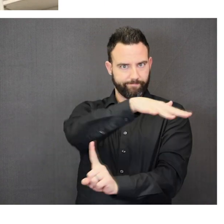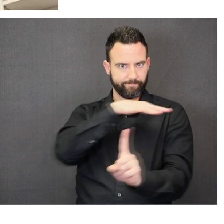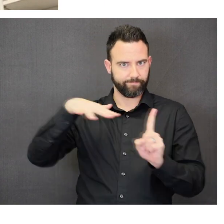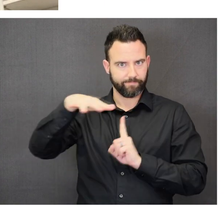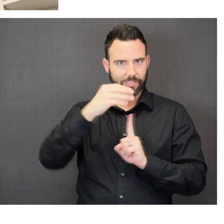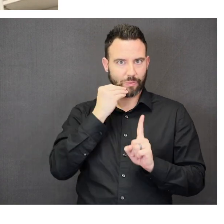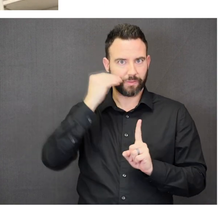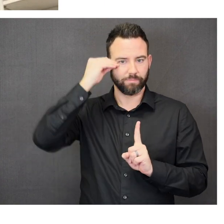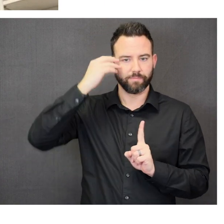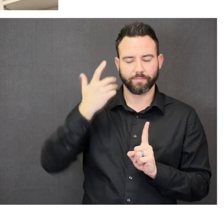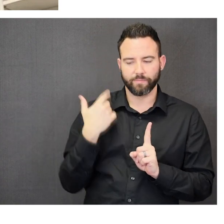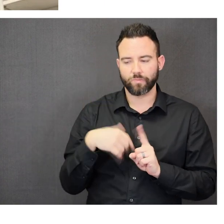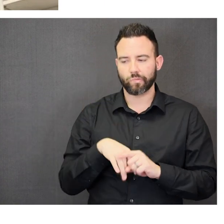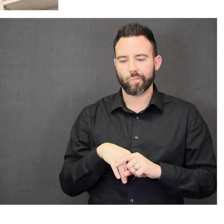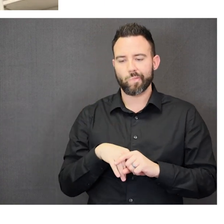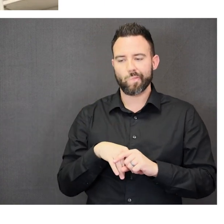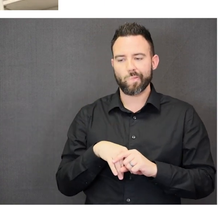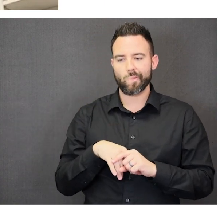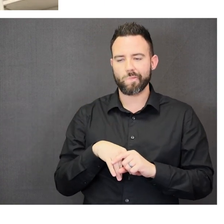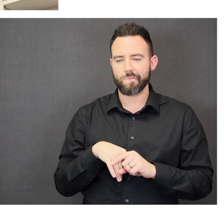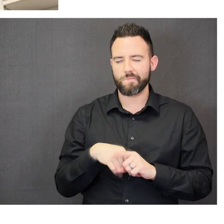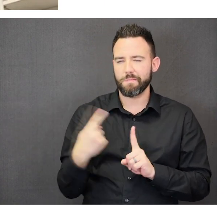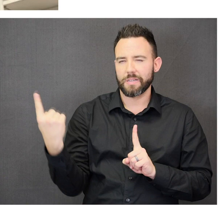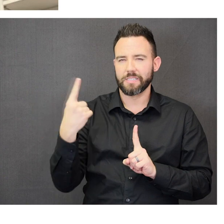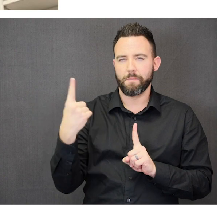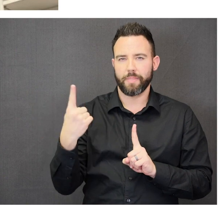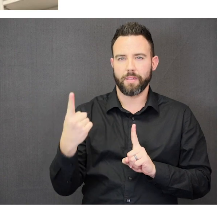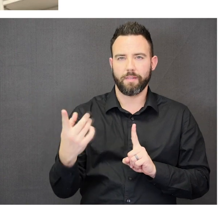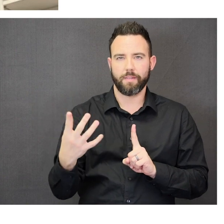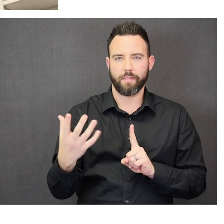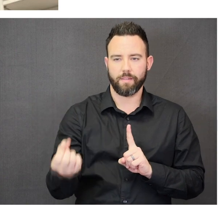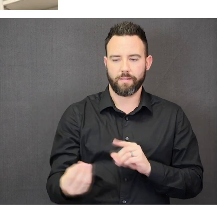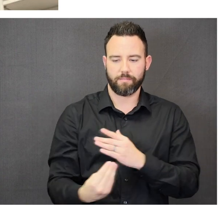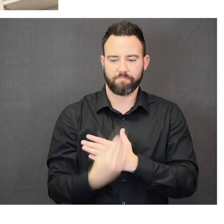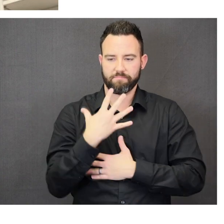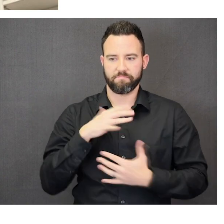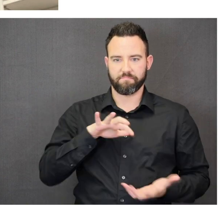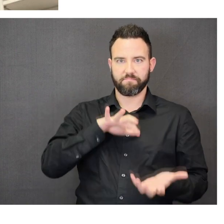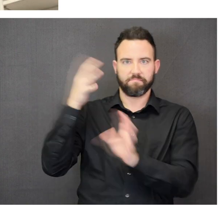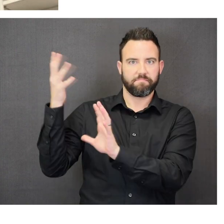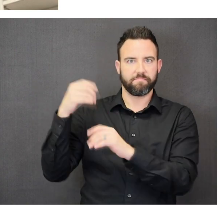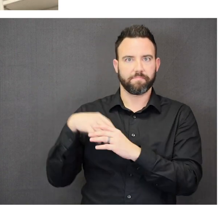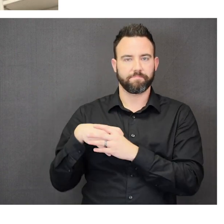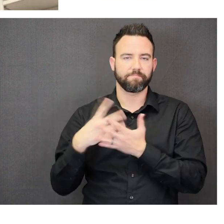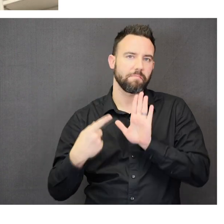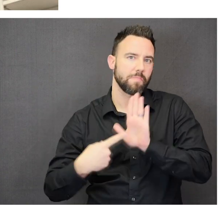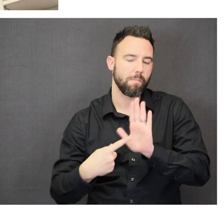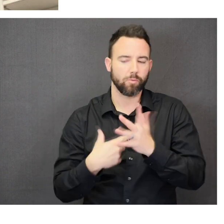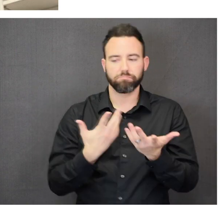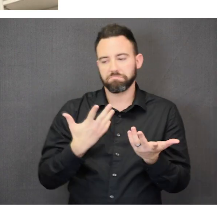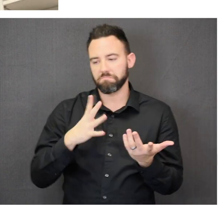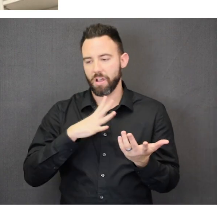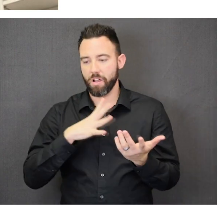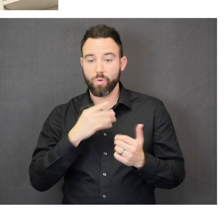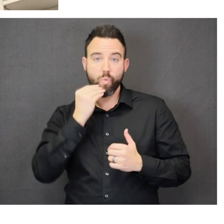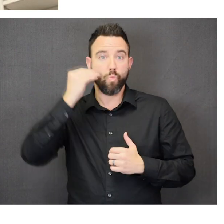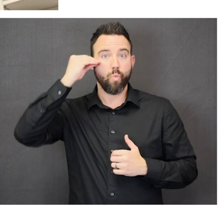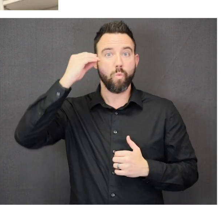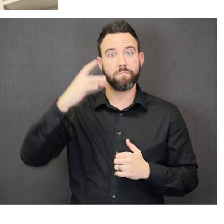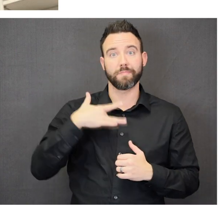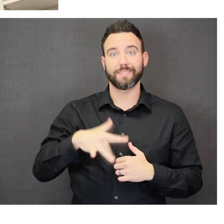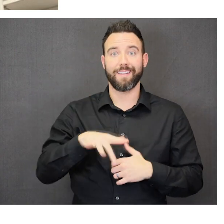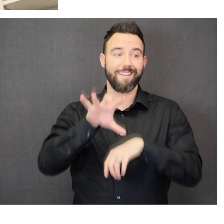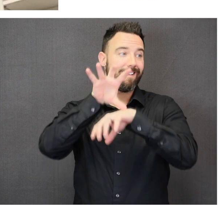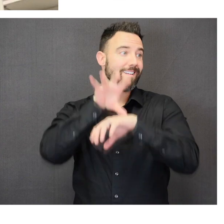the environment that could also contribute to dysregulation. So everything from, is there a routine in